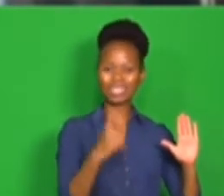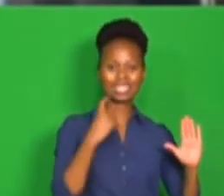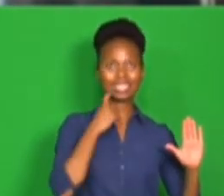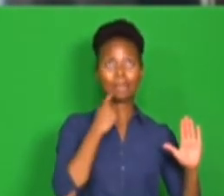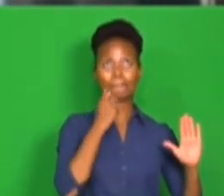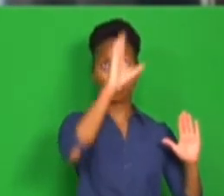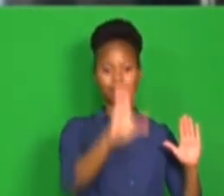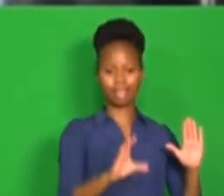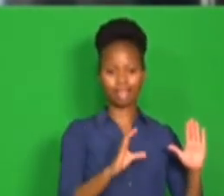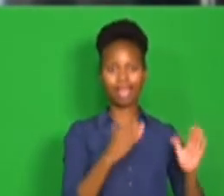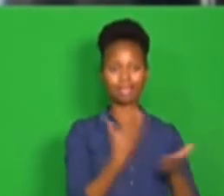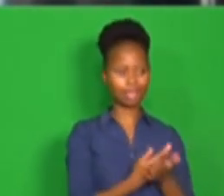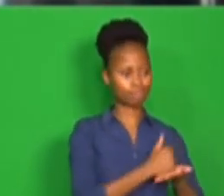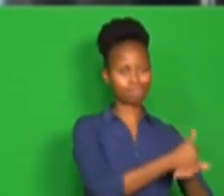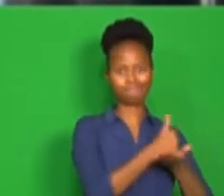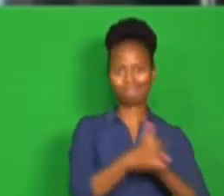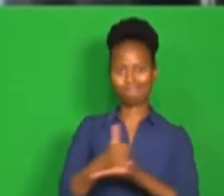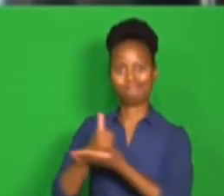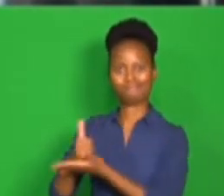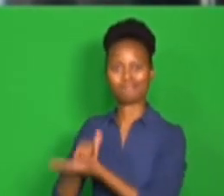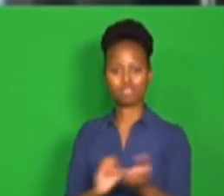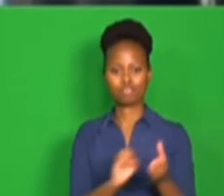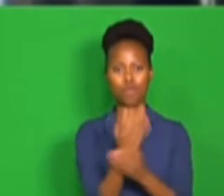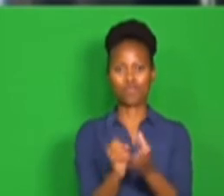finance our own investment